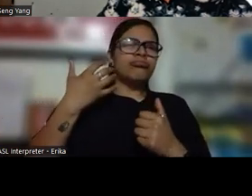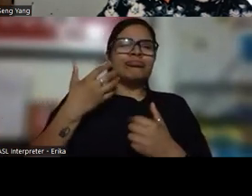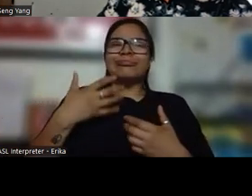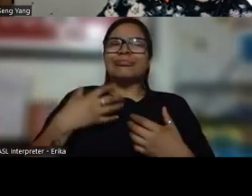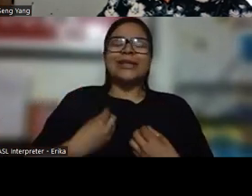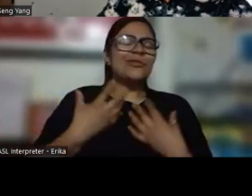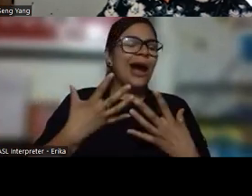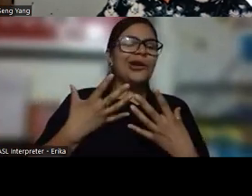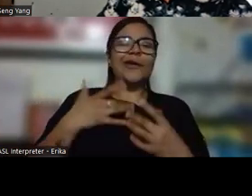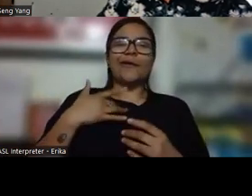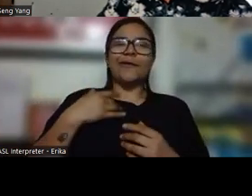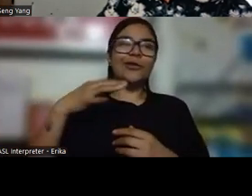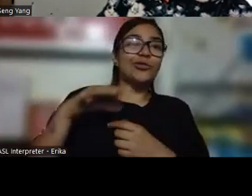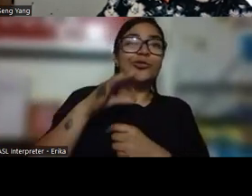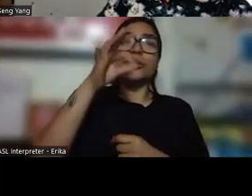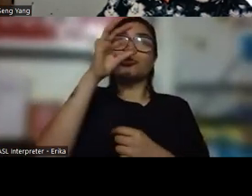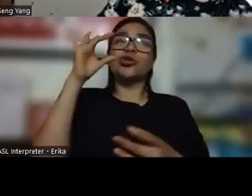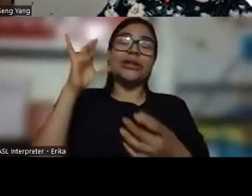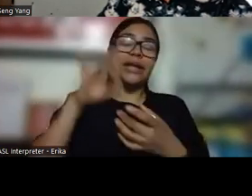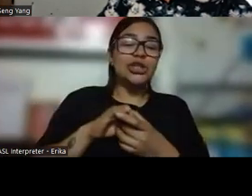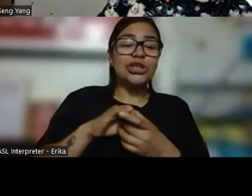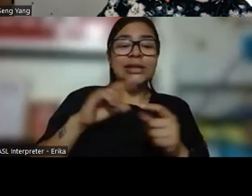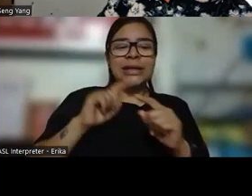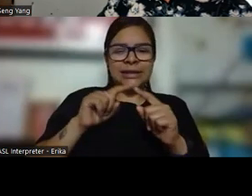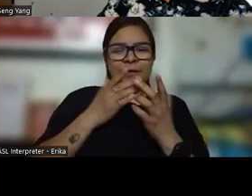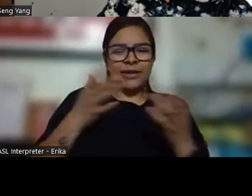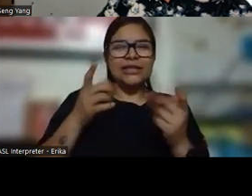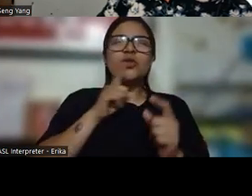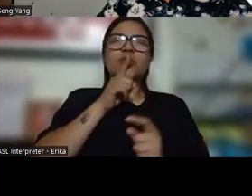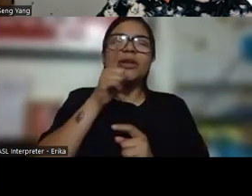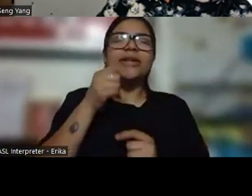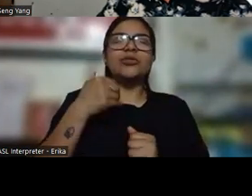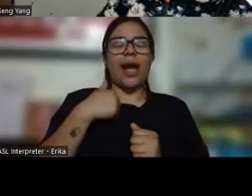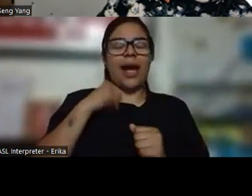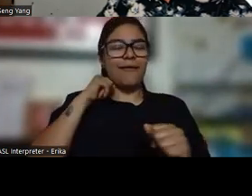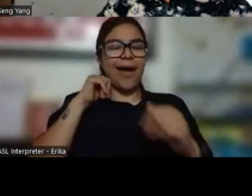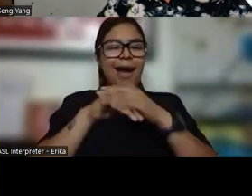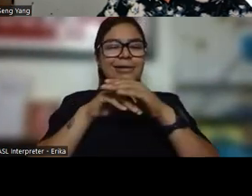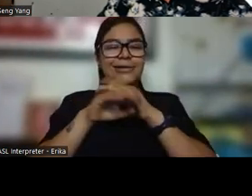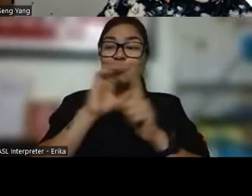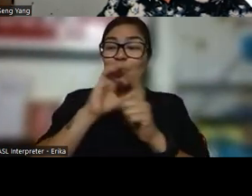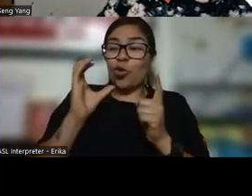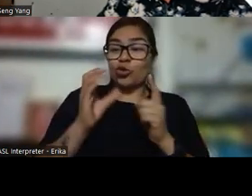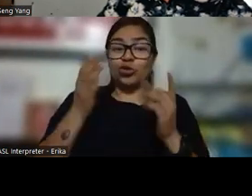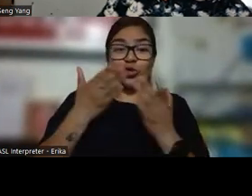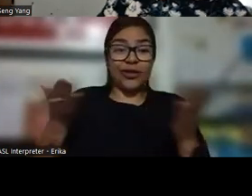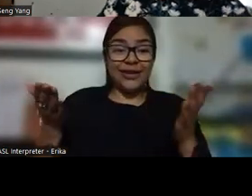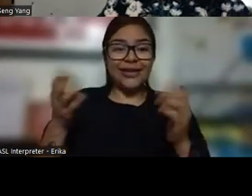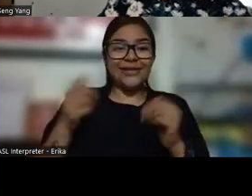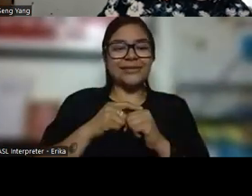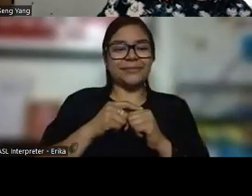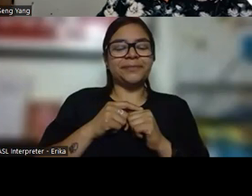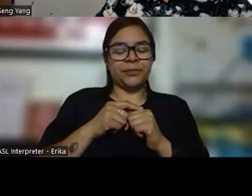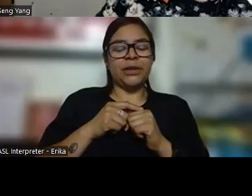and spiritual health, and to increase access to culturally and linguistically appropriate fundamental